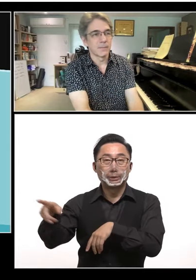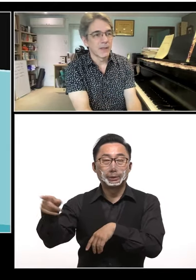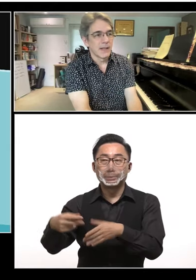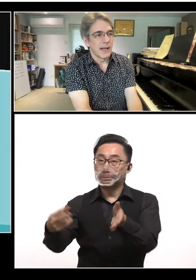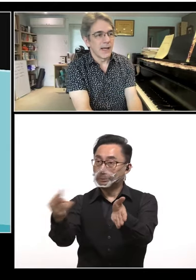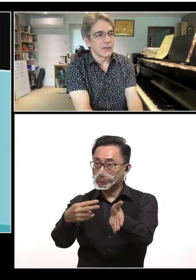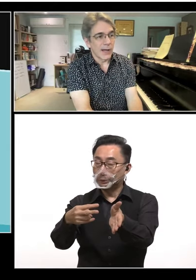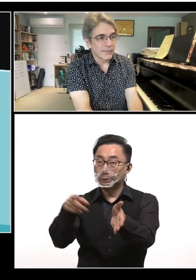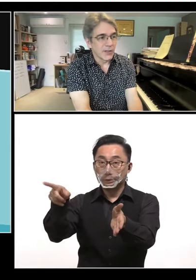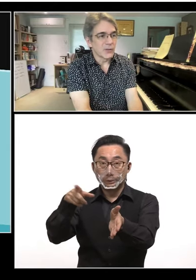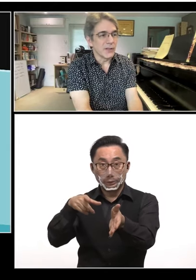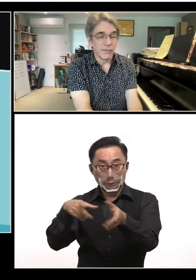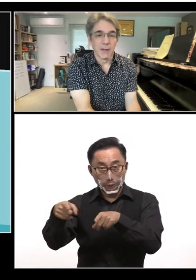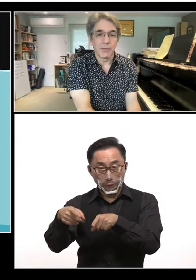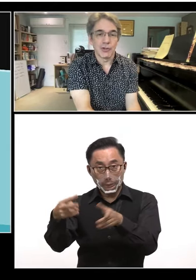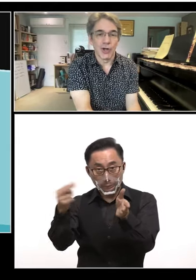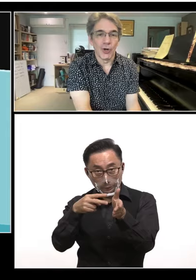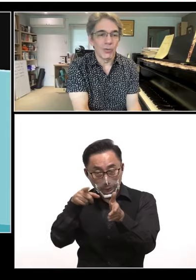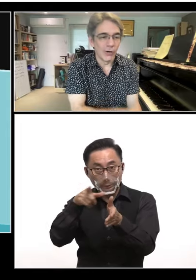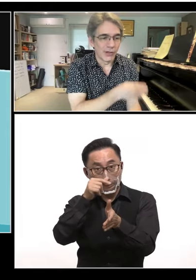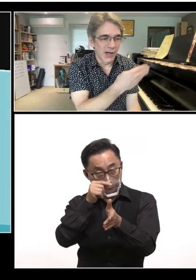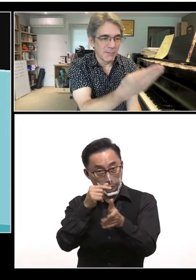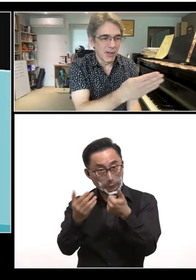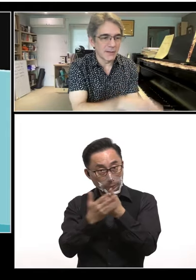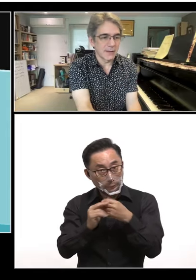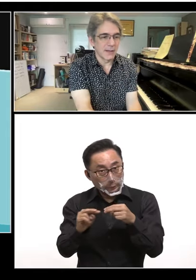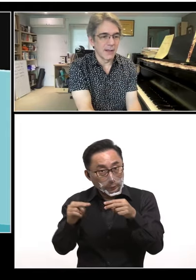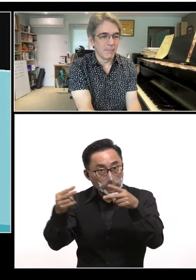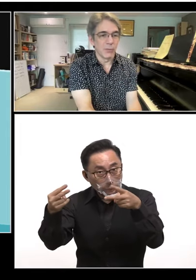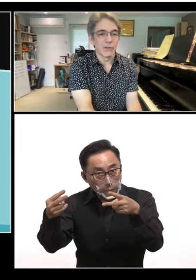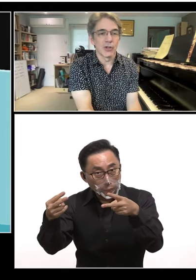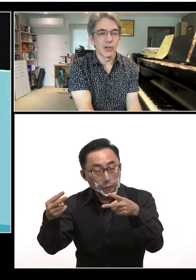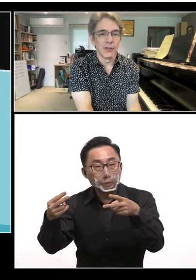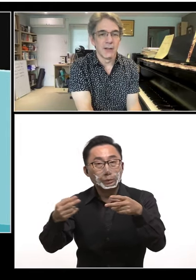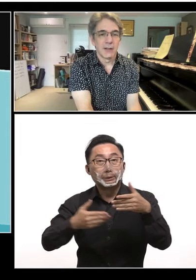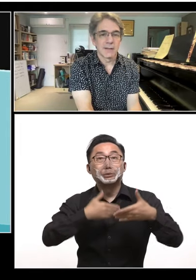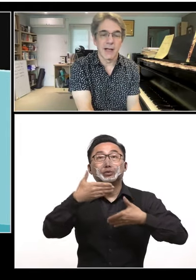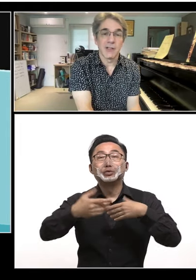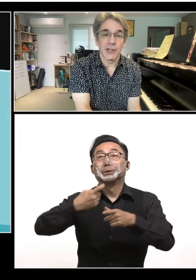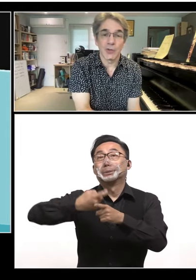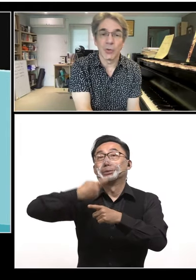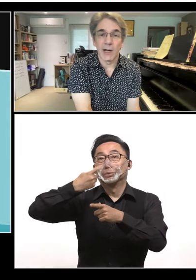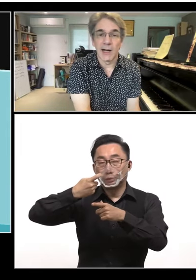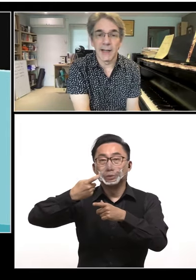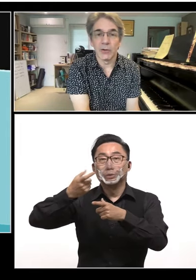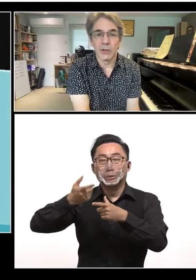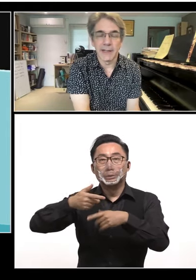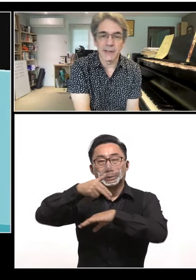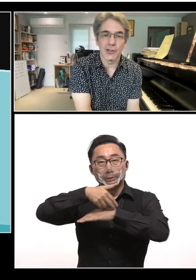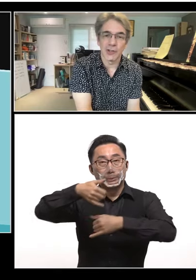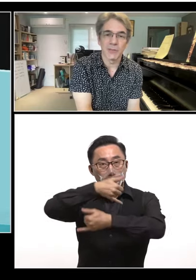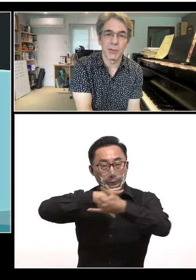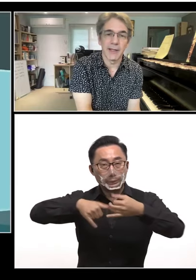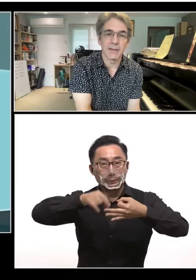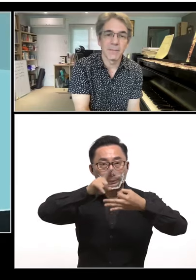this. And so after this, we developed a show over 9 months that was called Tan Qing Shuo Ai, or in